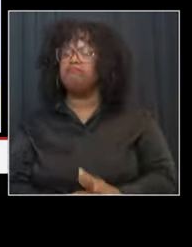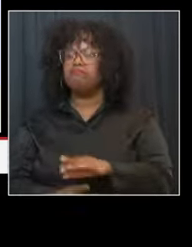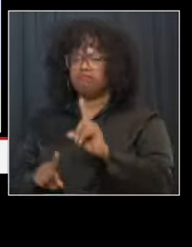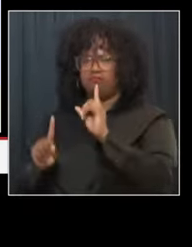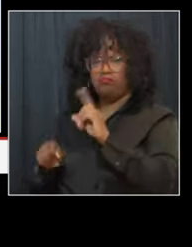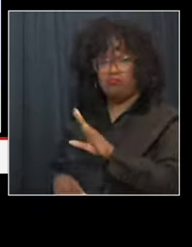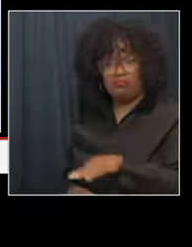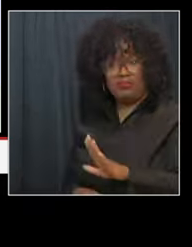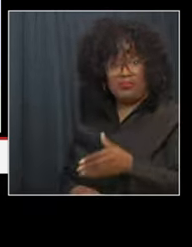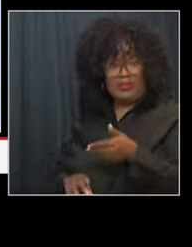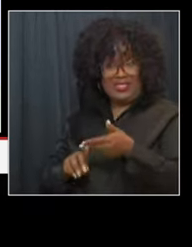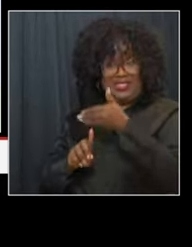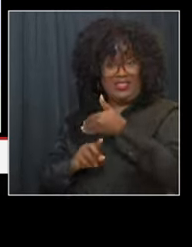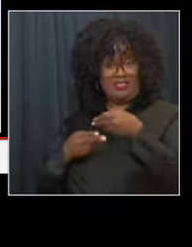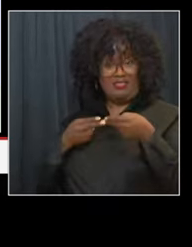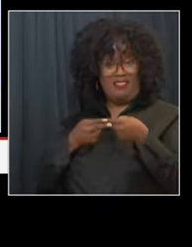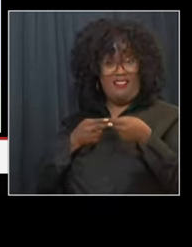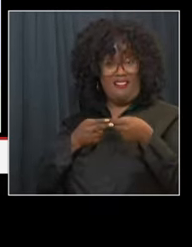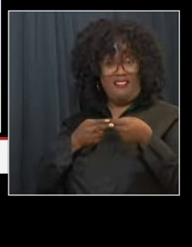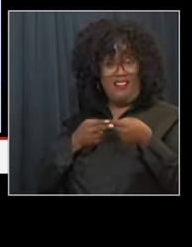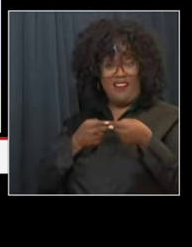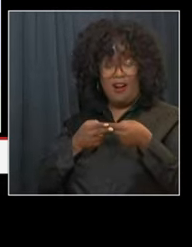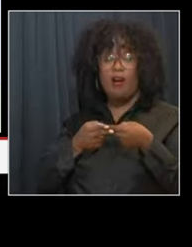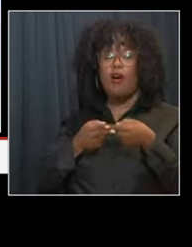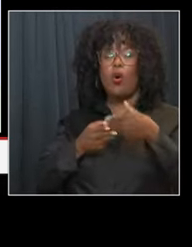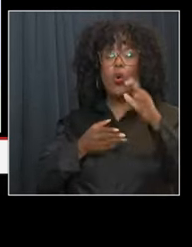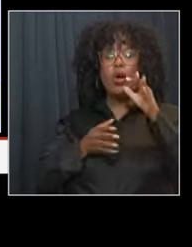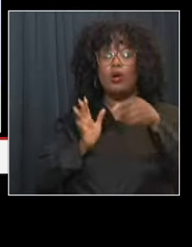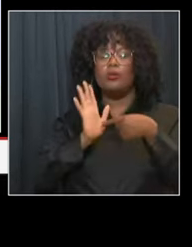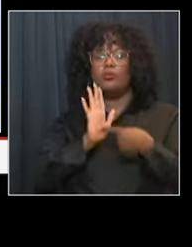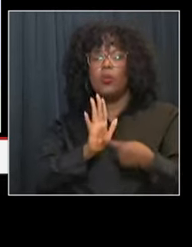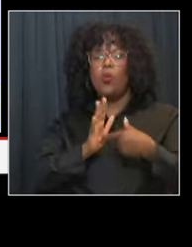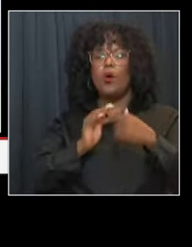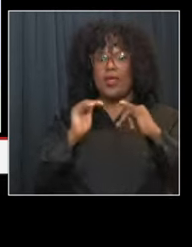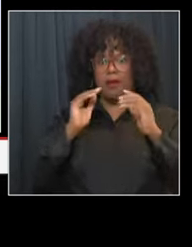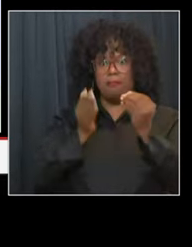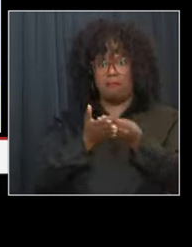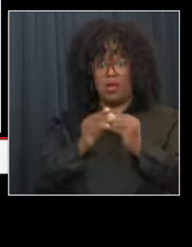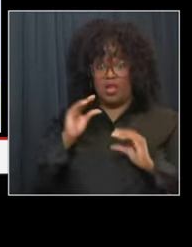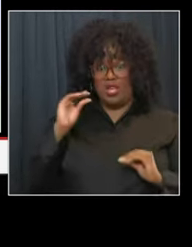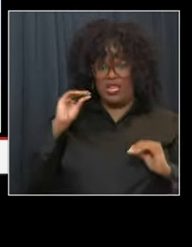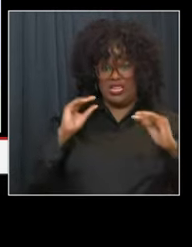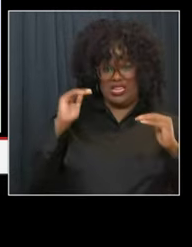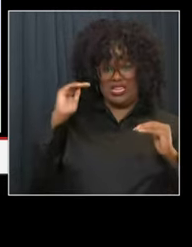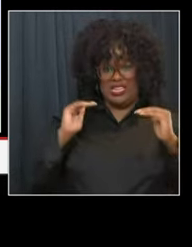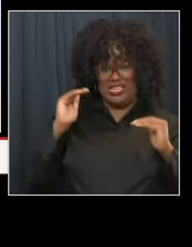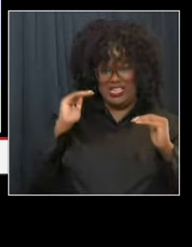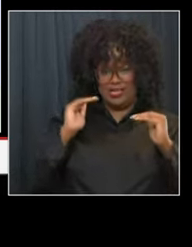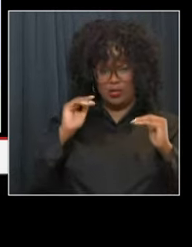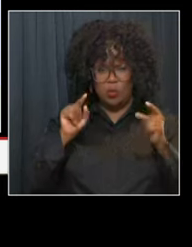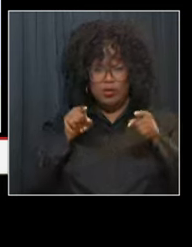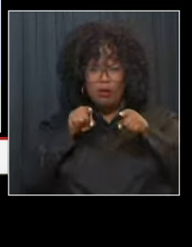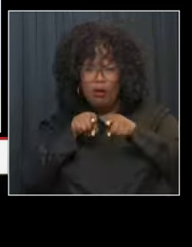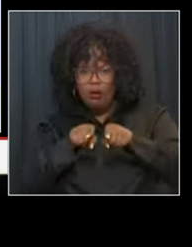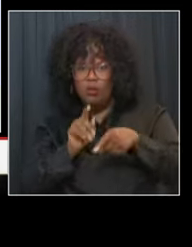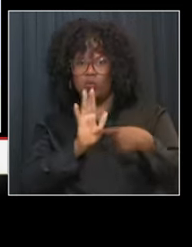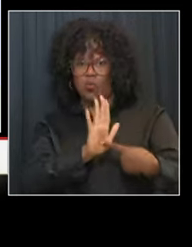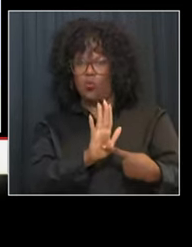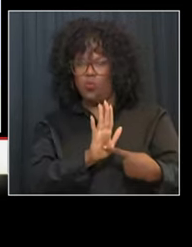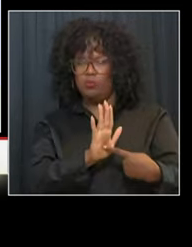closing related to the CR and some of our end of the year needs. So specifically, we're pointing